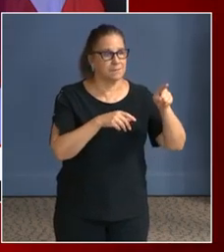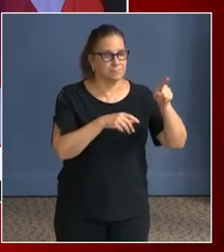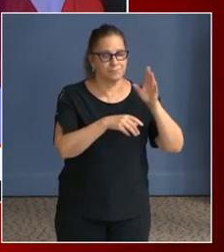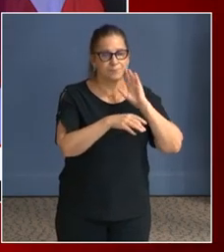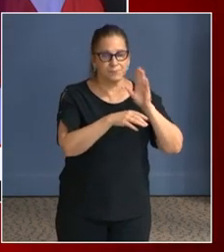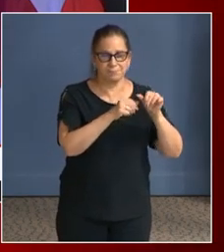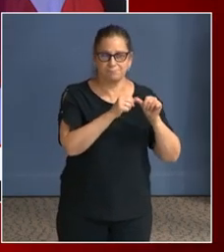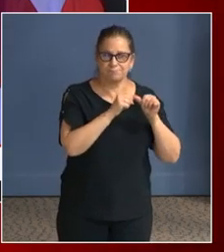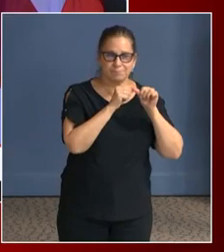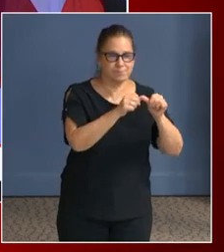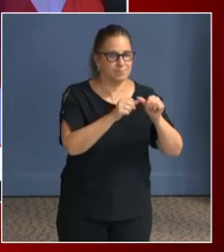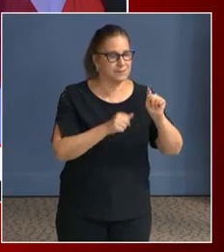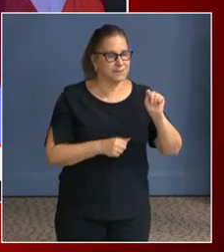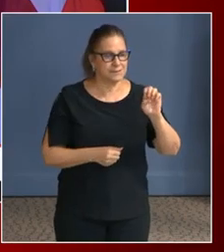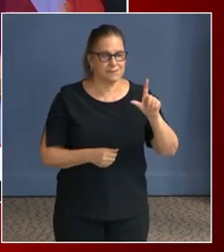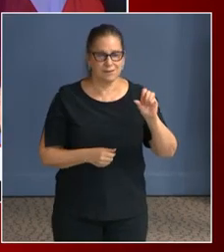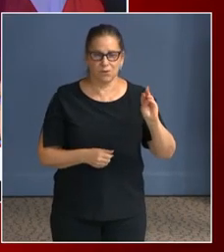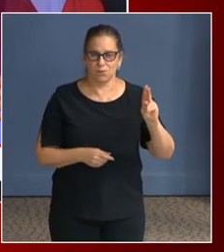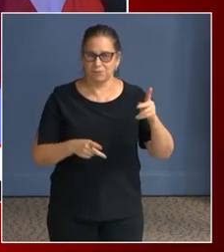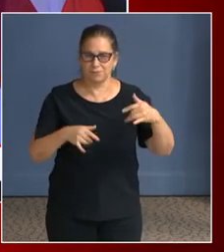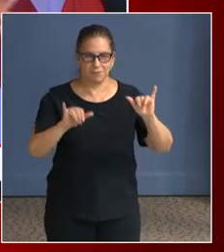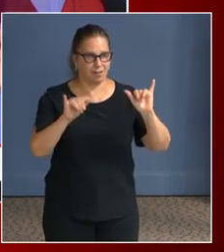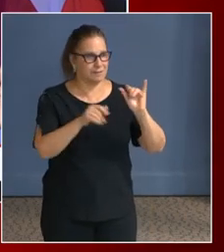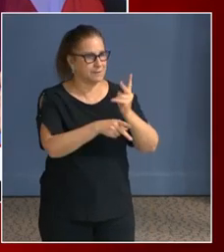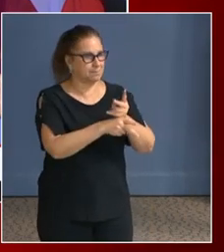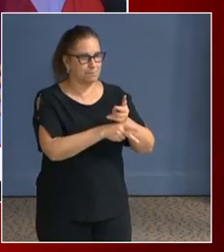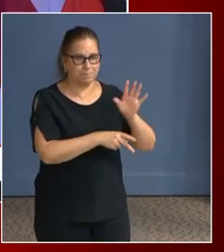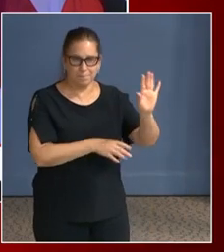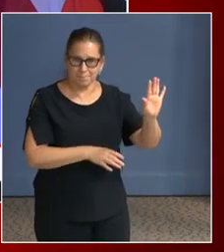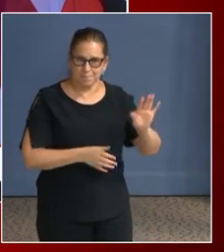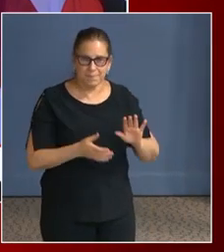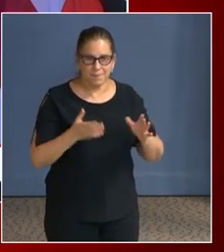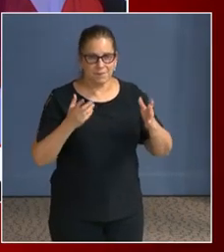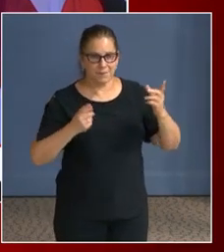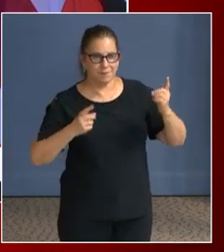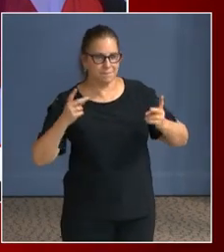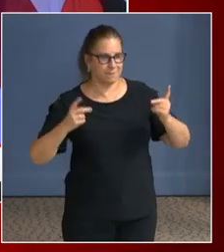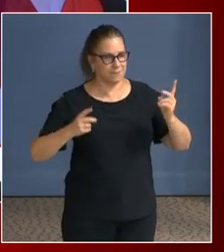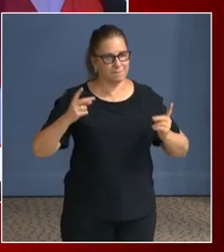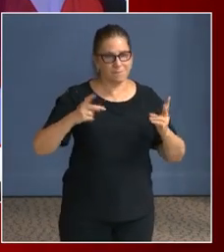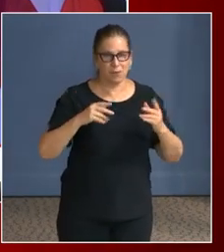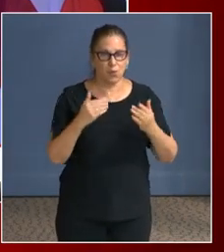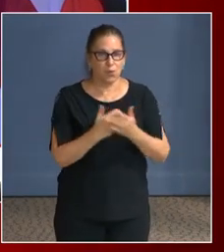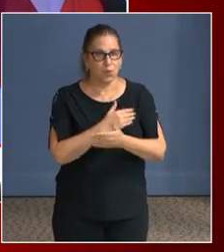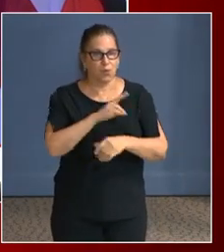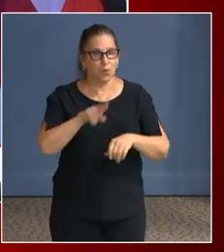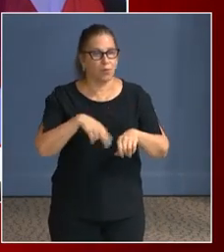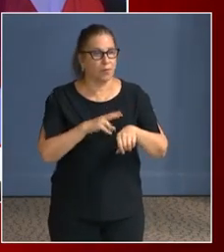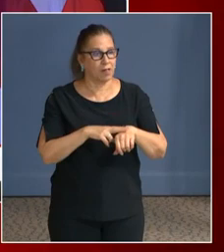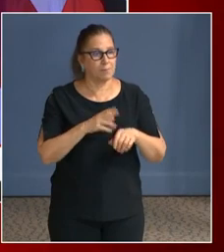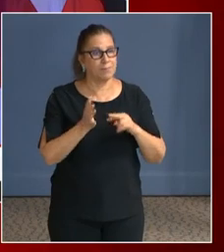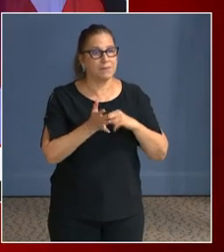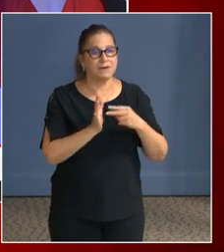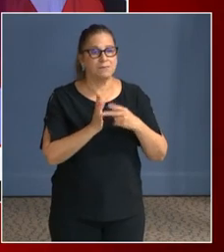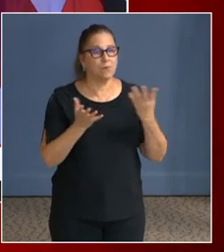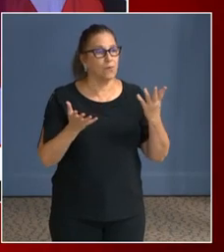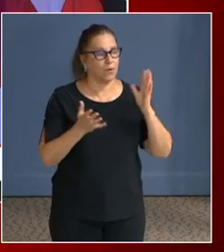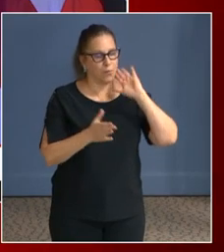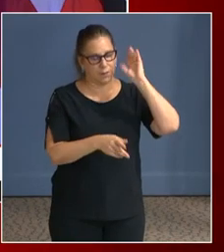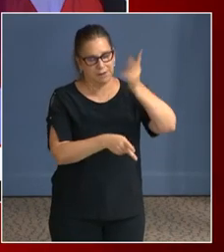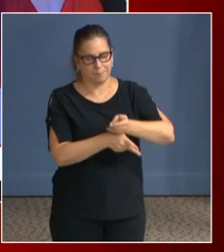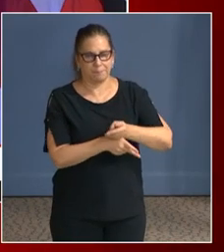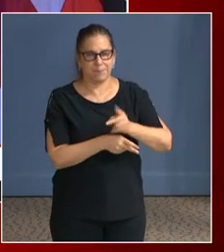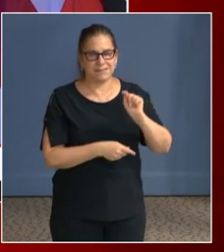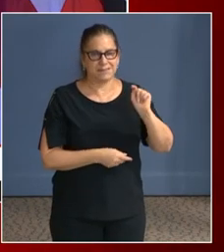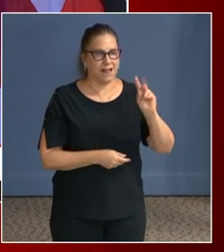service delivery model into our new normal, if that answers your question. I don't know what yet,